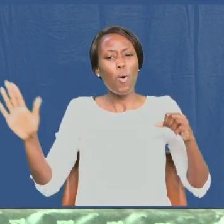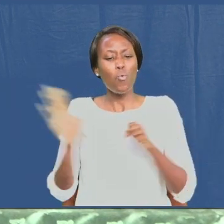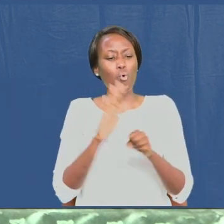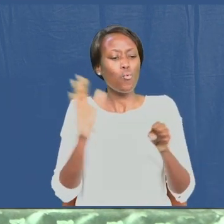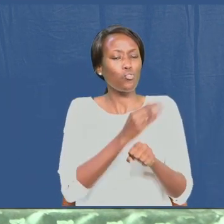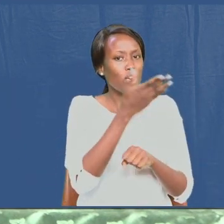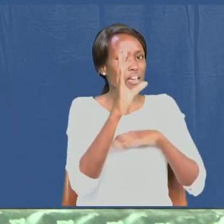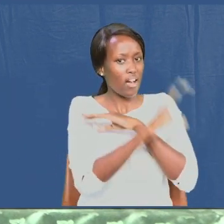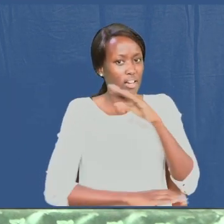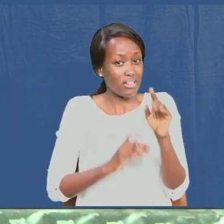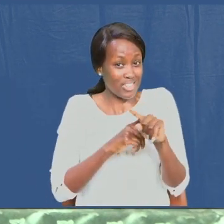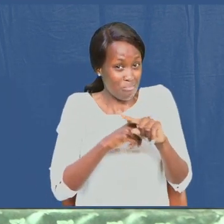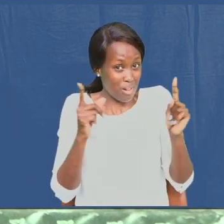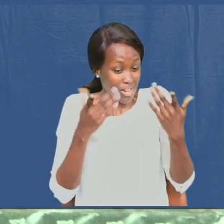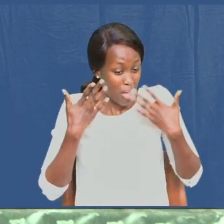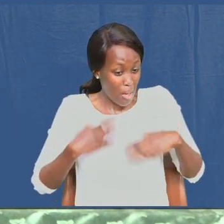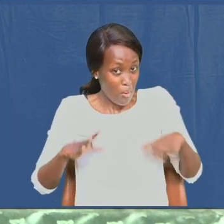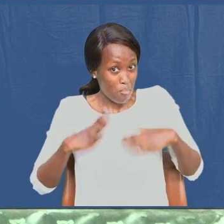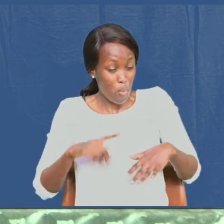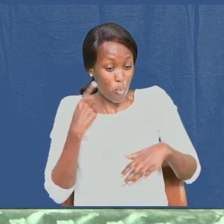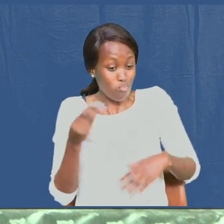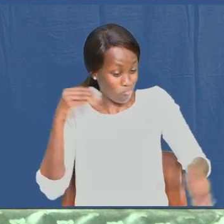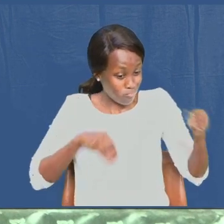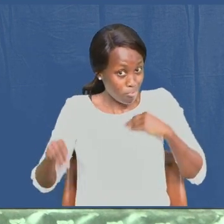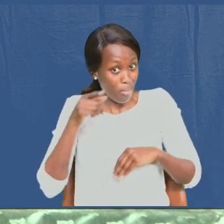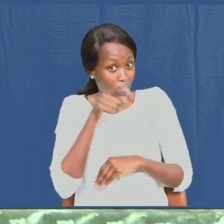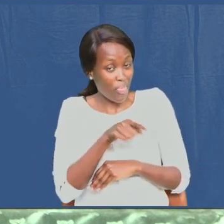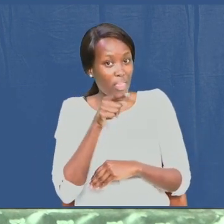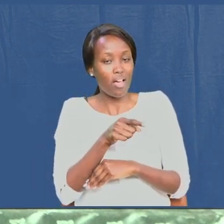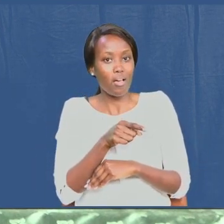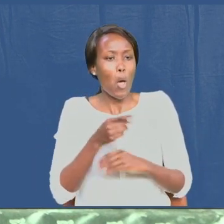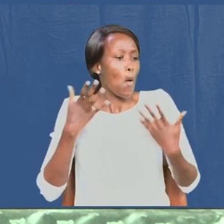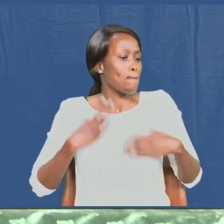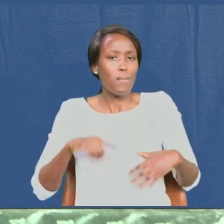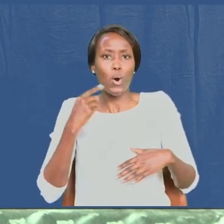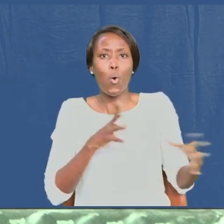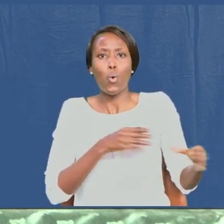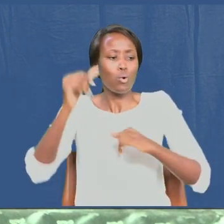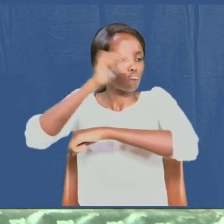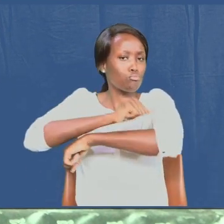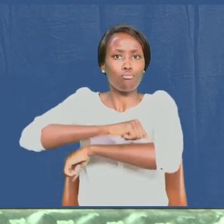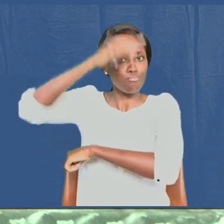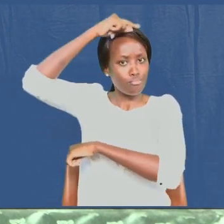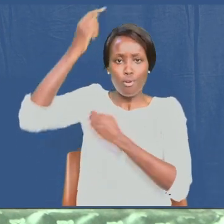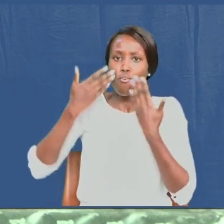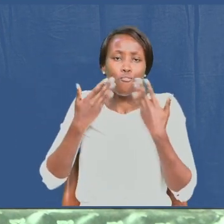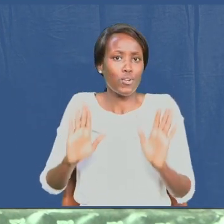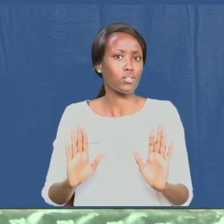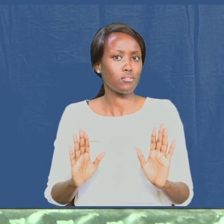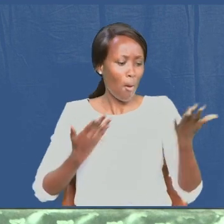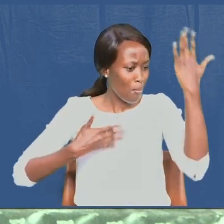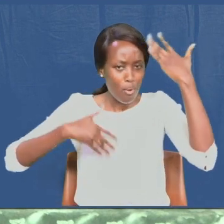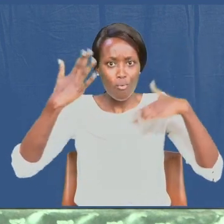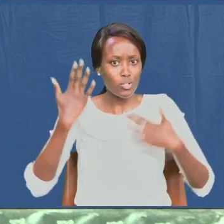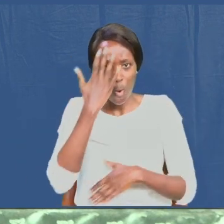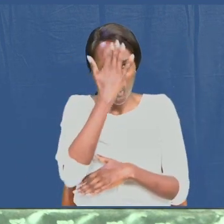country, and yet those who perpetrate this vice are scholars of great